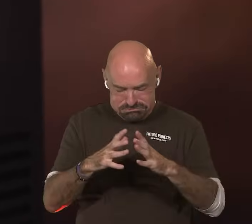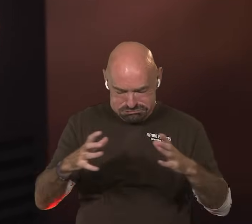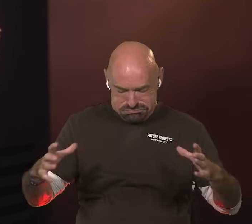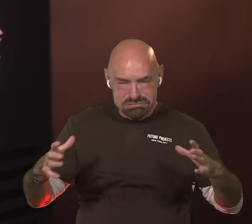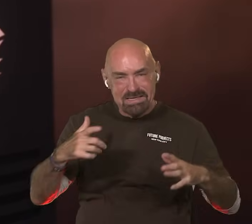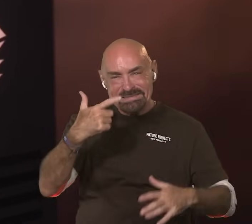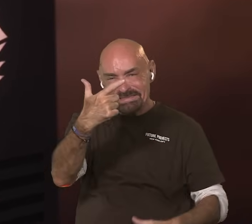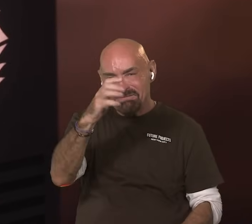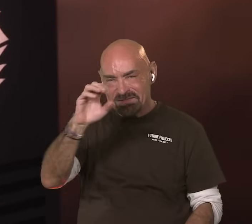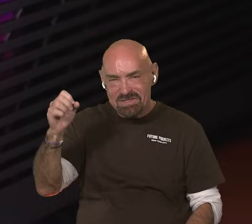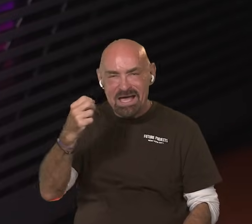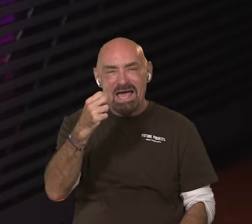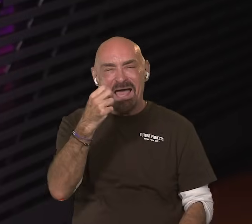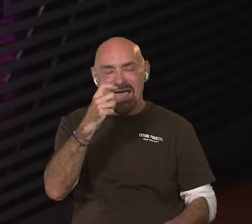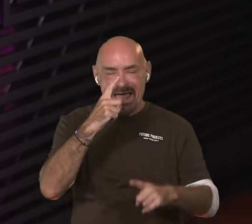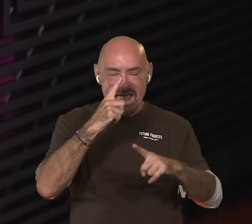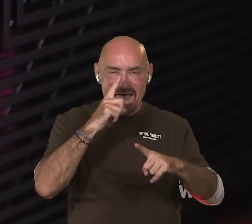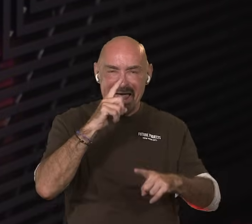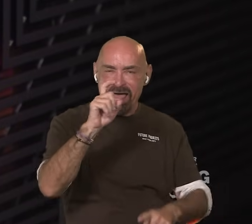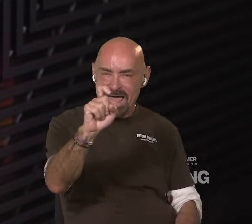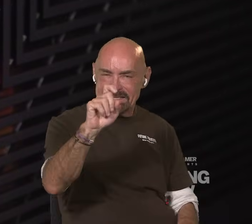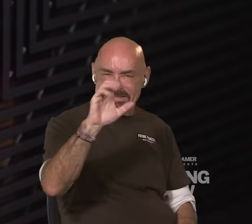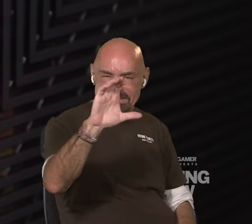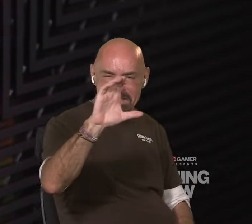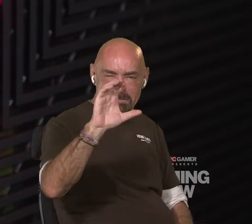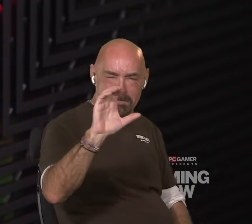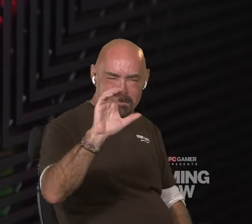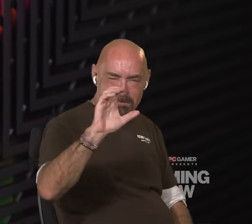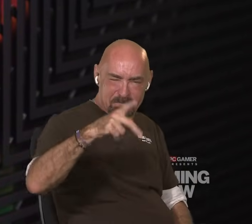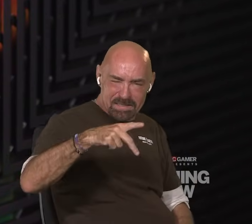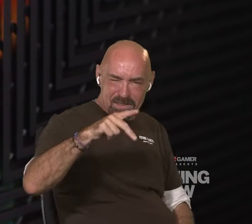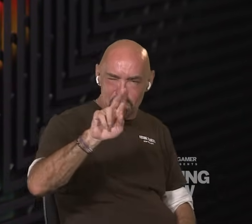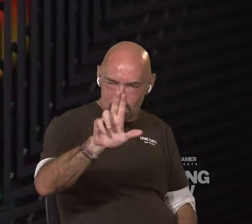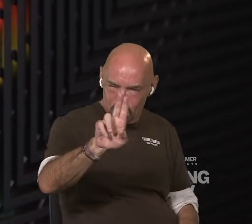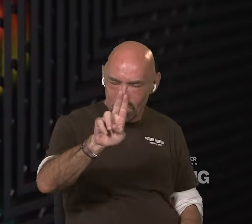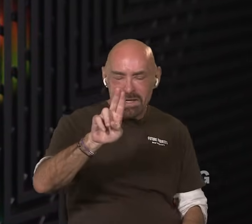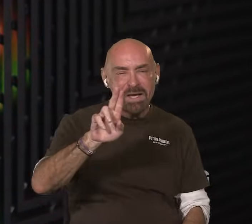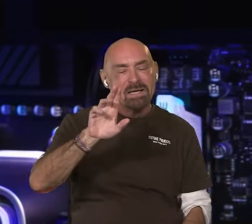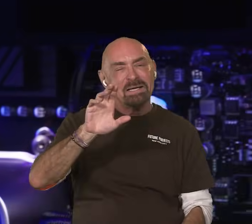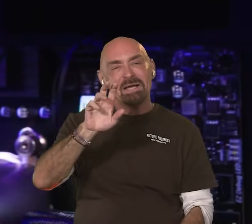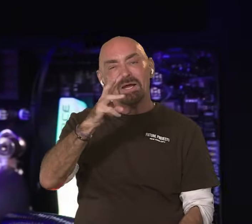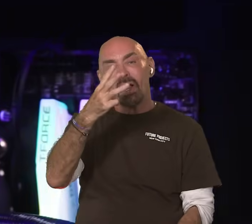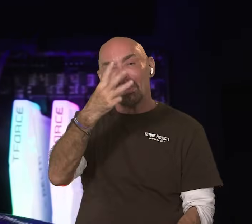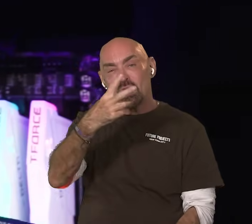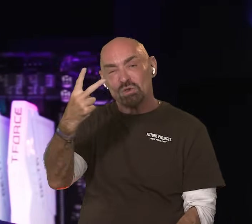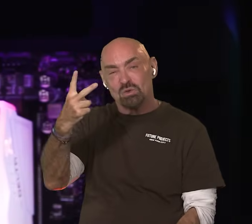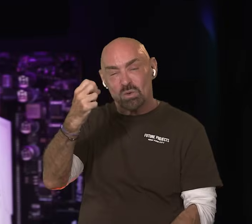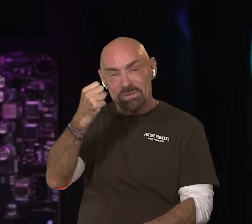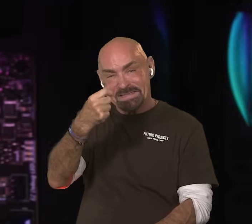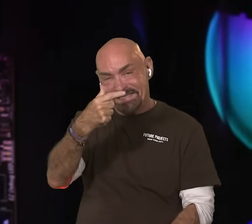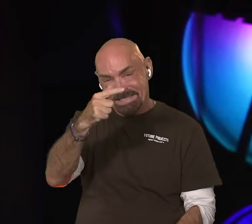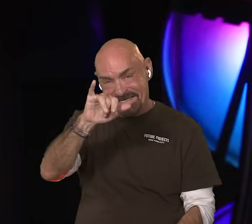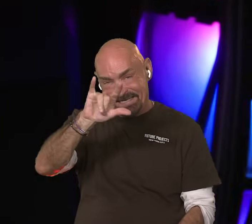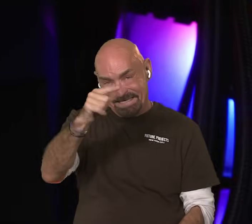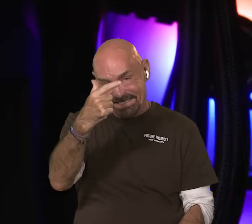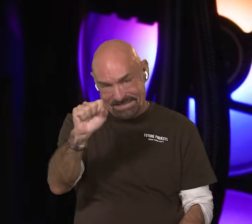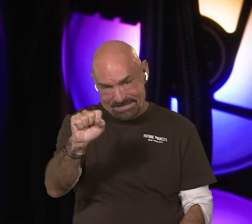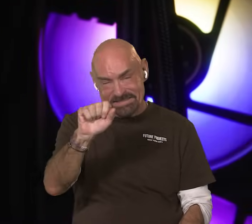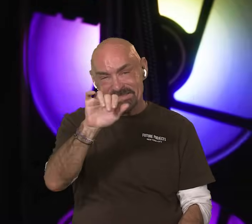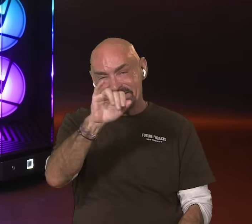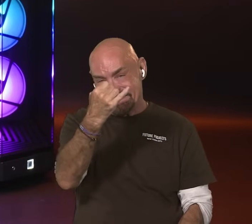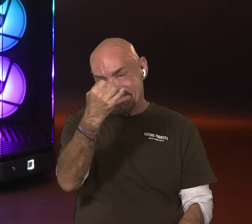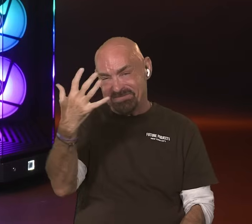Ryzen 7 7800X3D CPU, a GeForce RTX 4070 Ti, and 32 gigs of